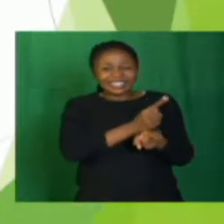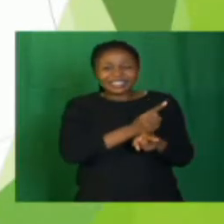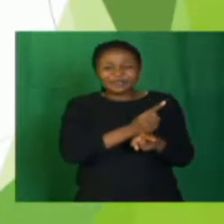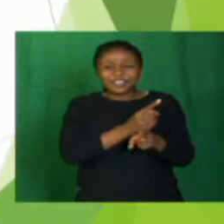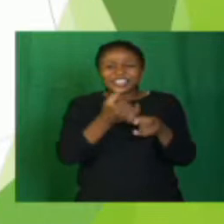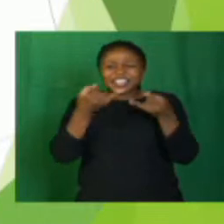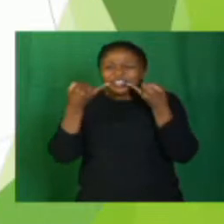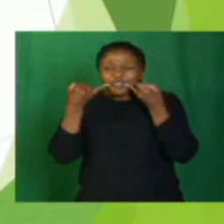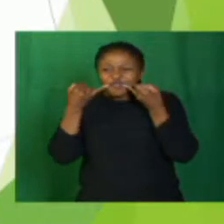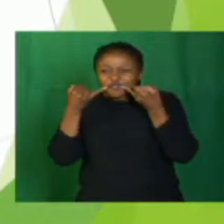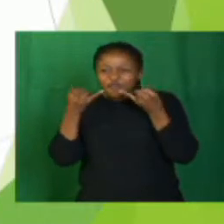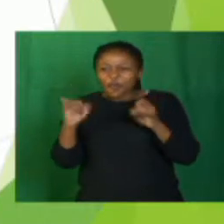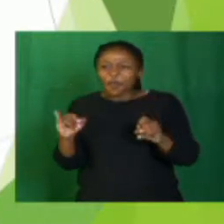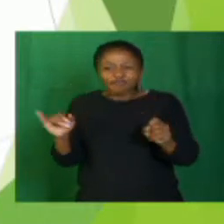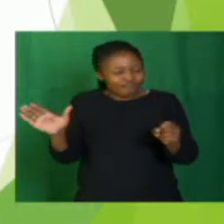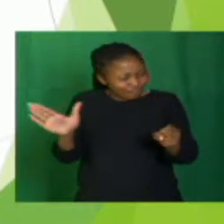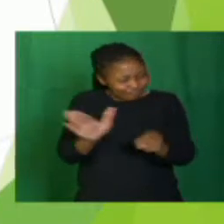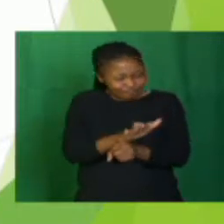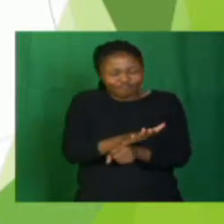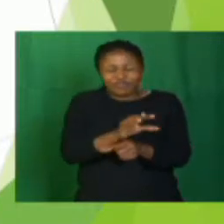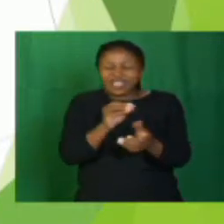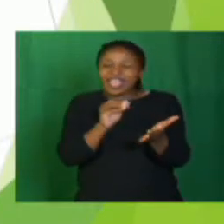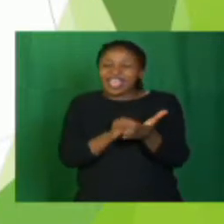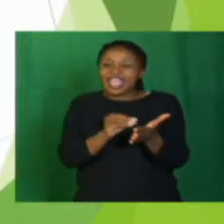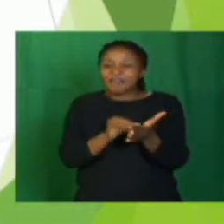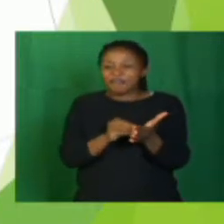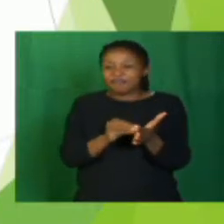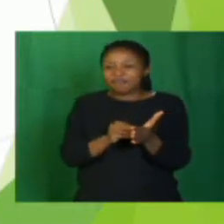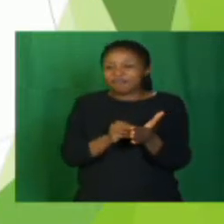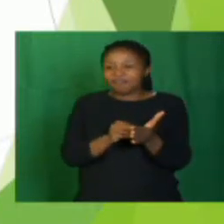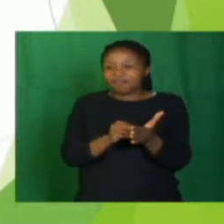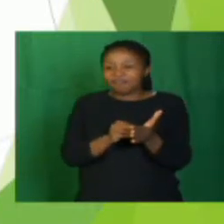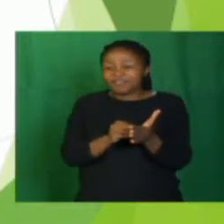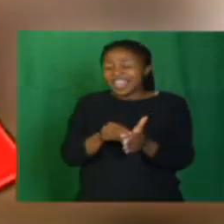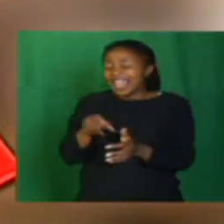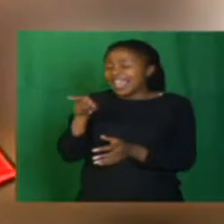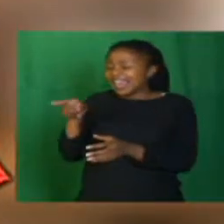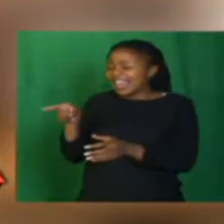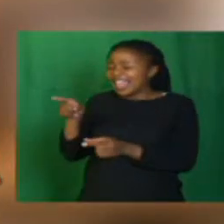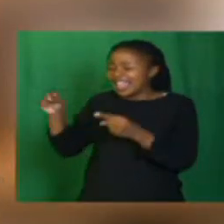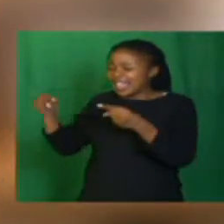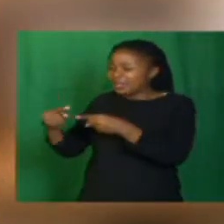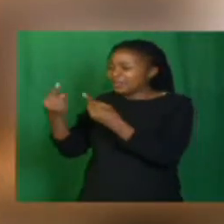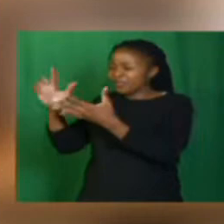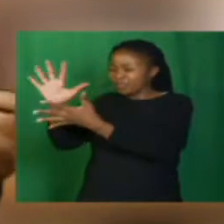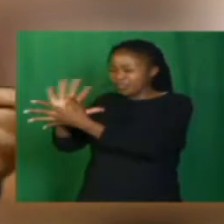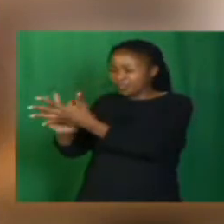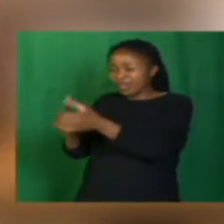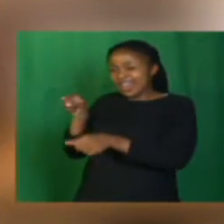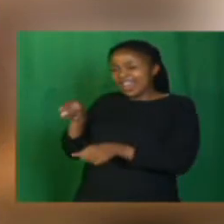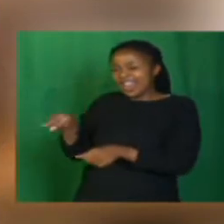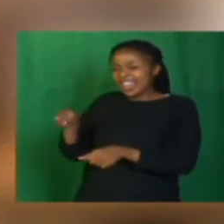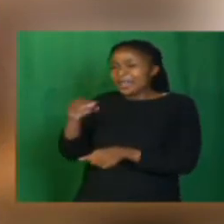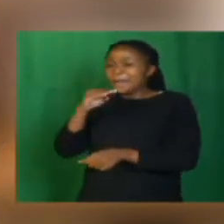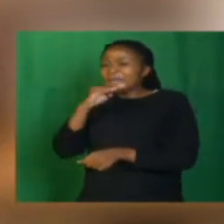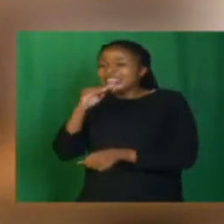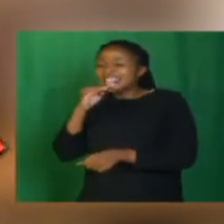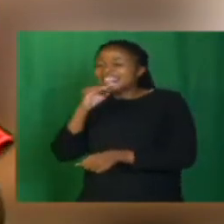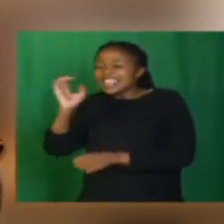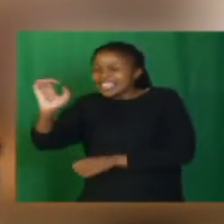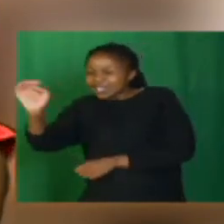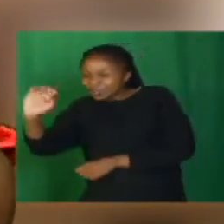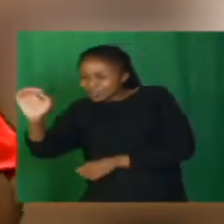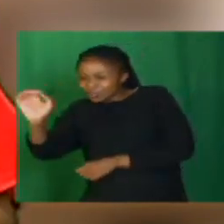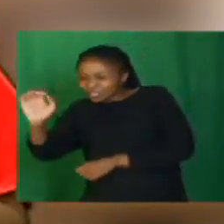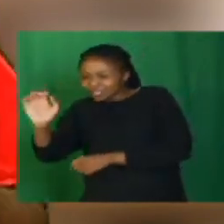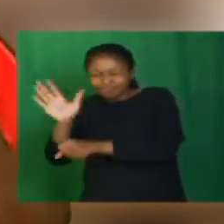is informative. An argumentative piece is educative and persuasive. So note the difference.